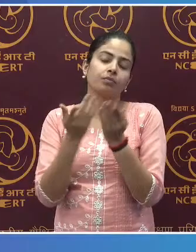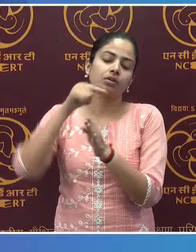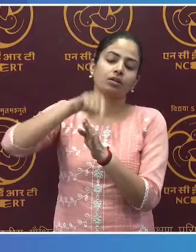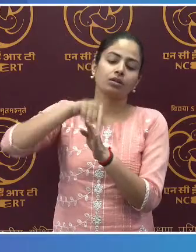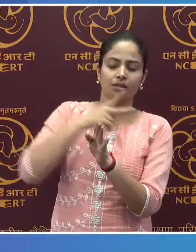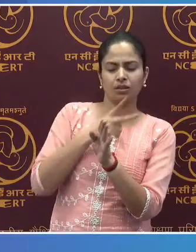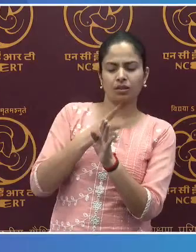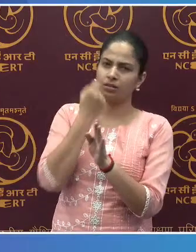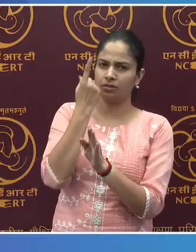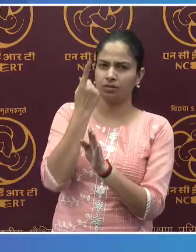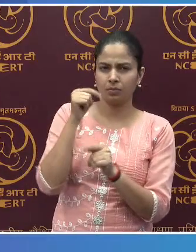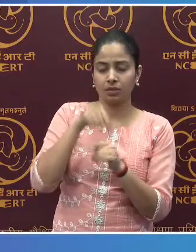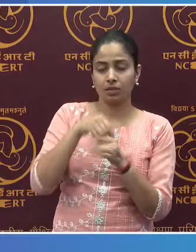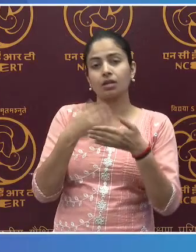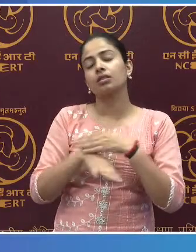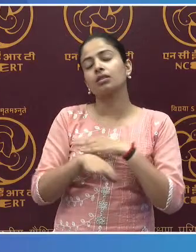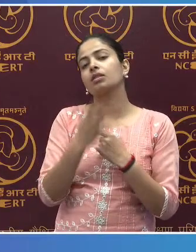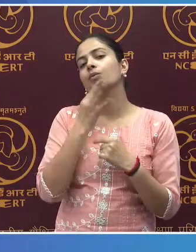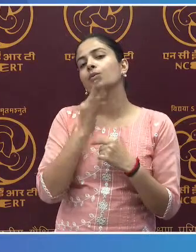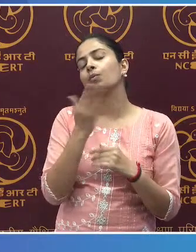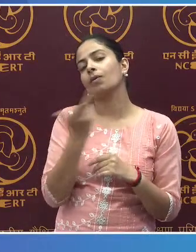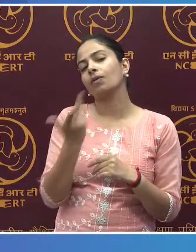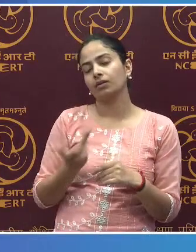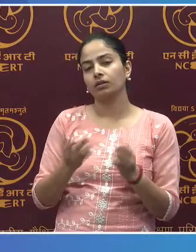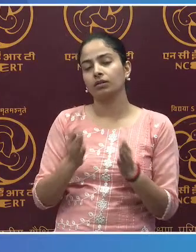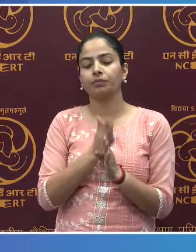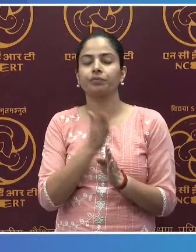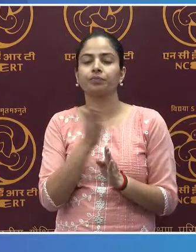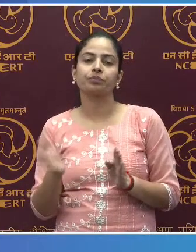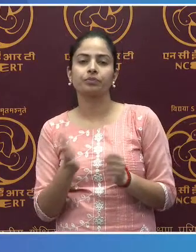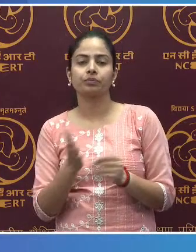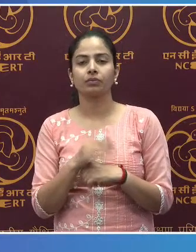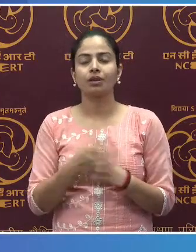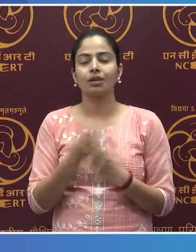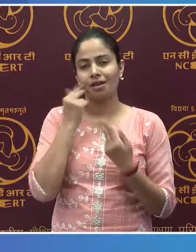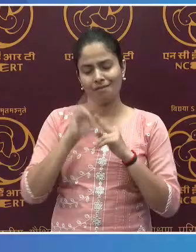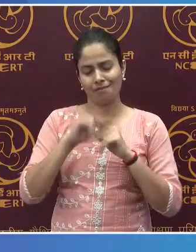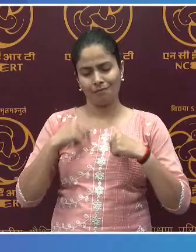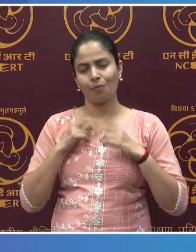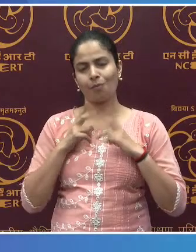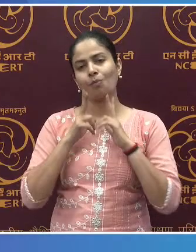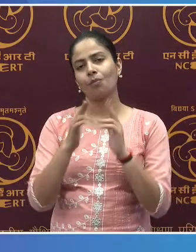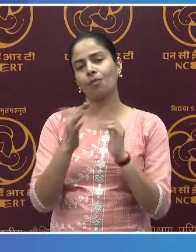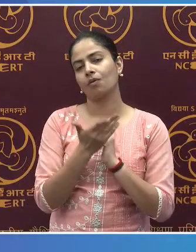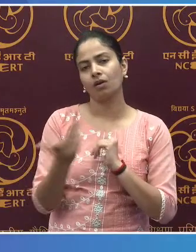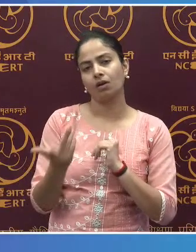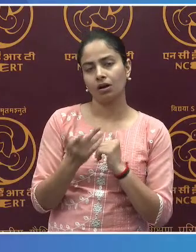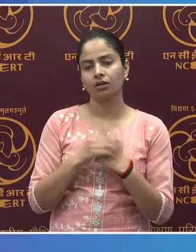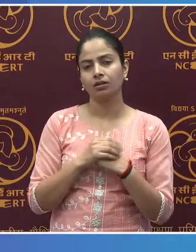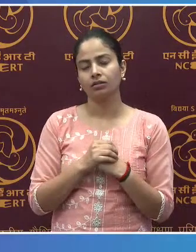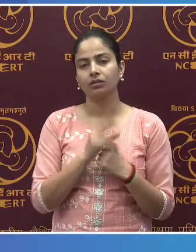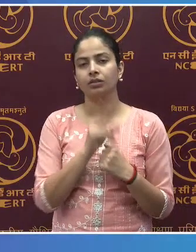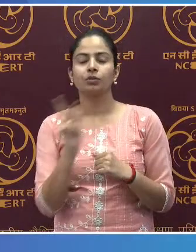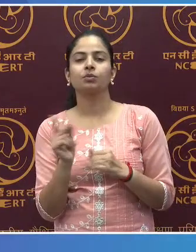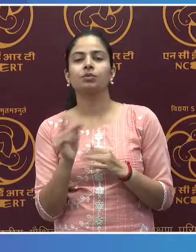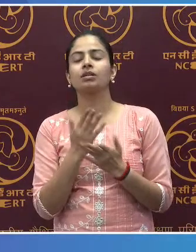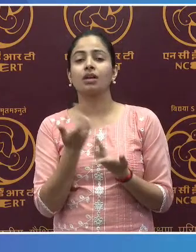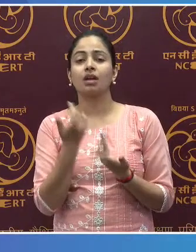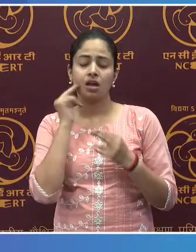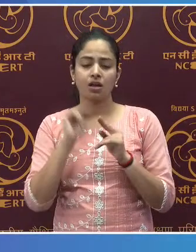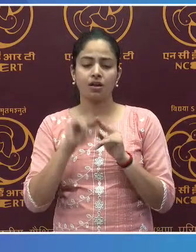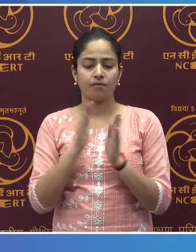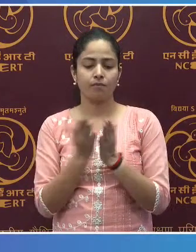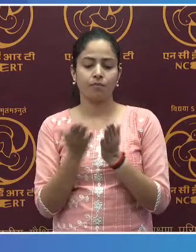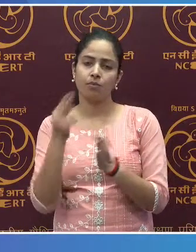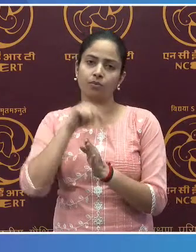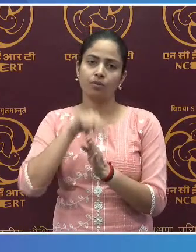can judge the books. That's important thing. And apart from that, if I say another proverb that key, but if you see this book,